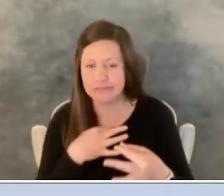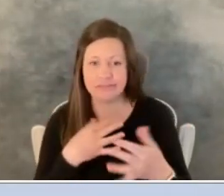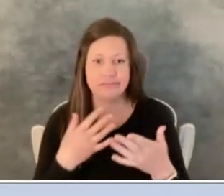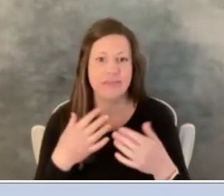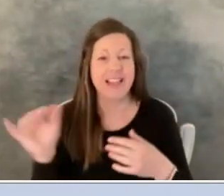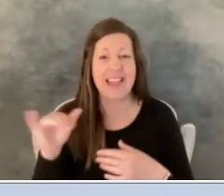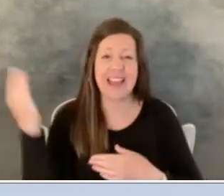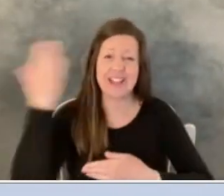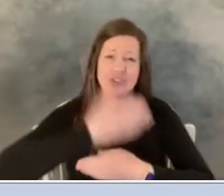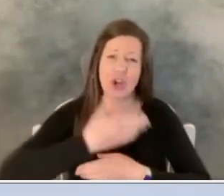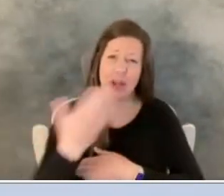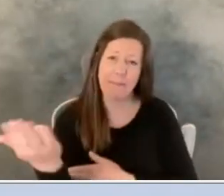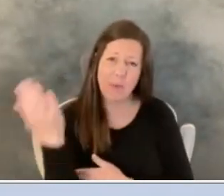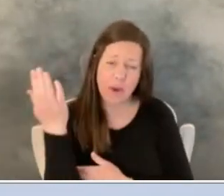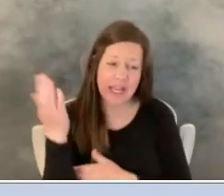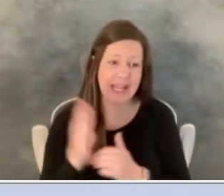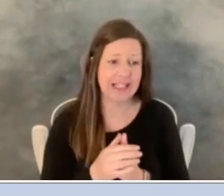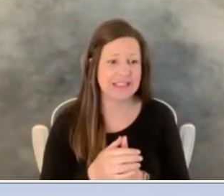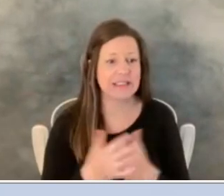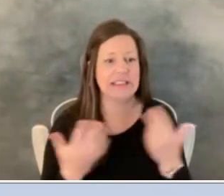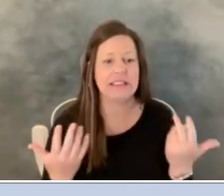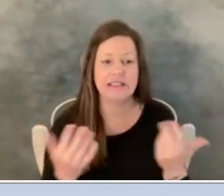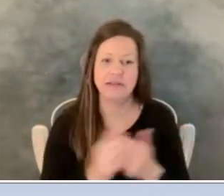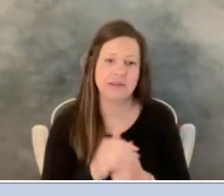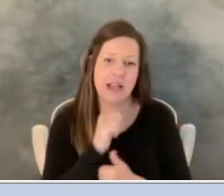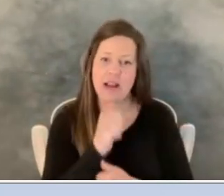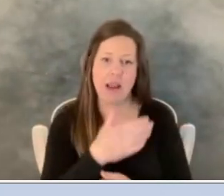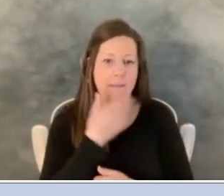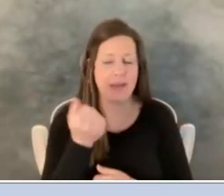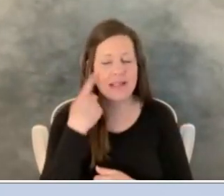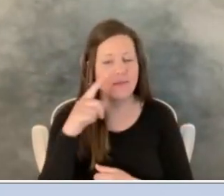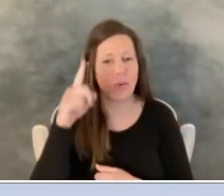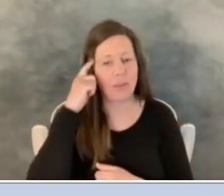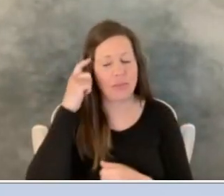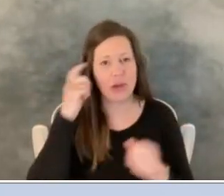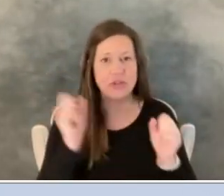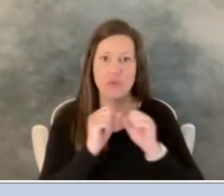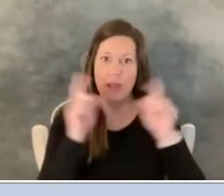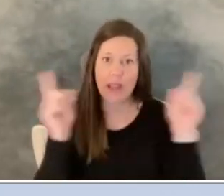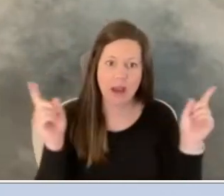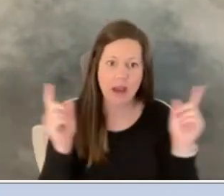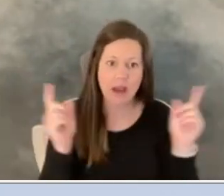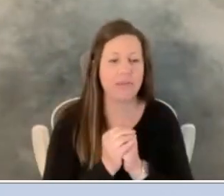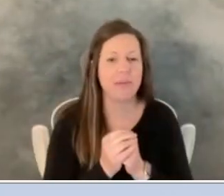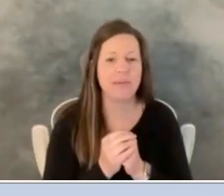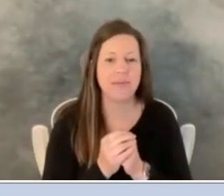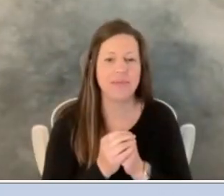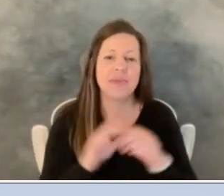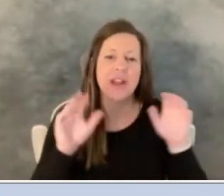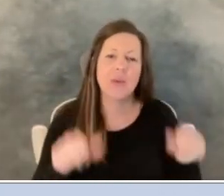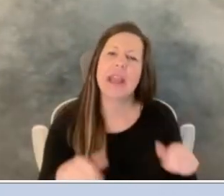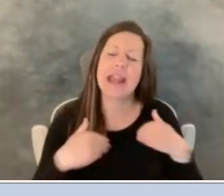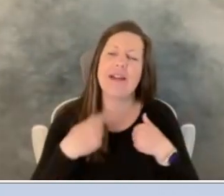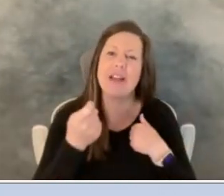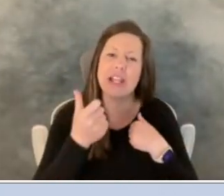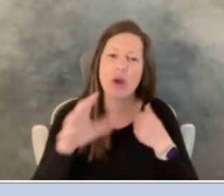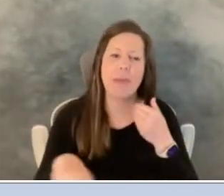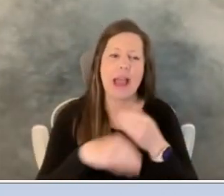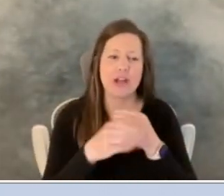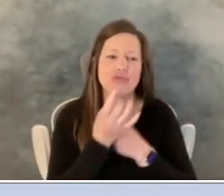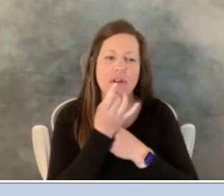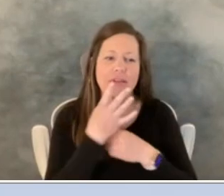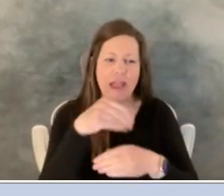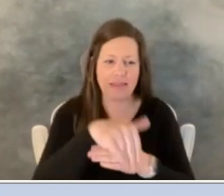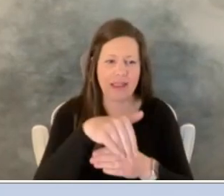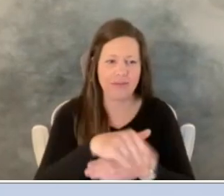mornings, which is not conducive for our brain to wake up. We do gain a little bit extra light in the evening, but